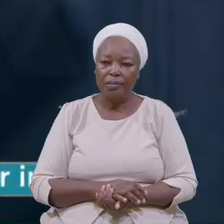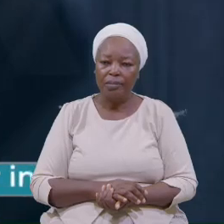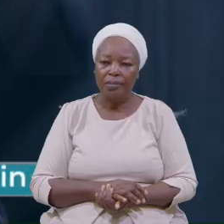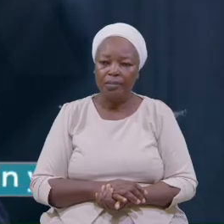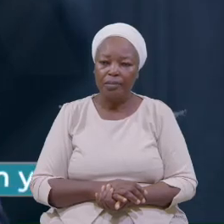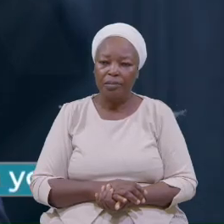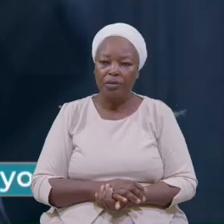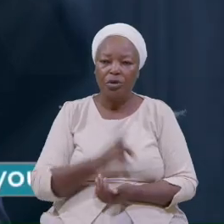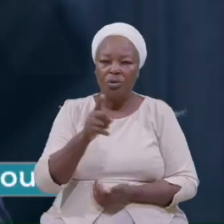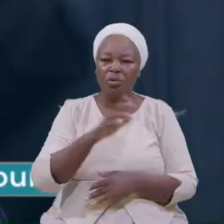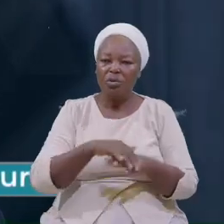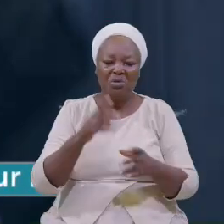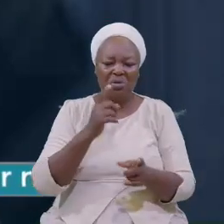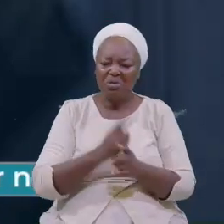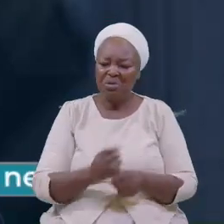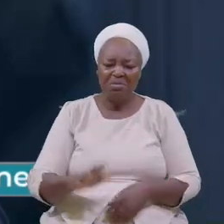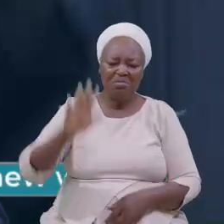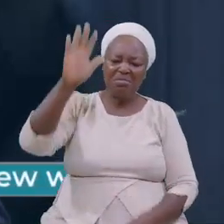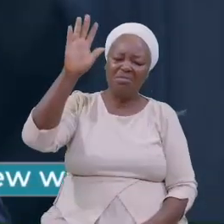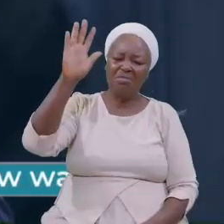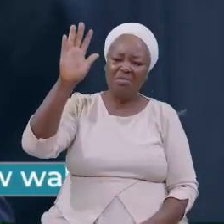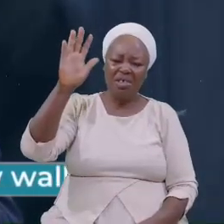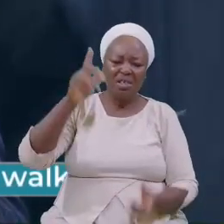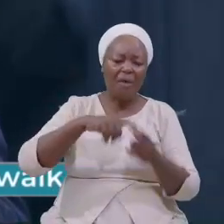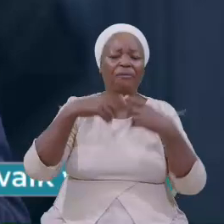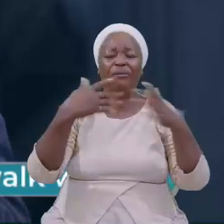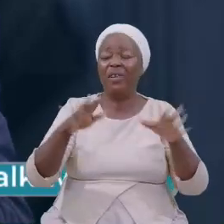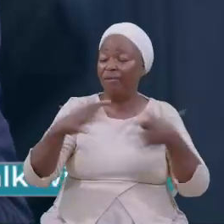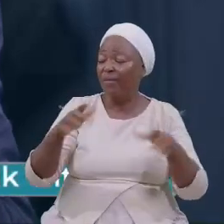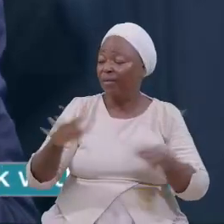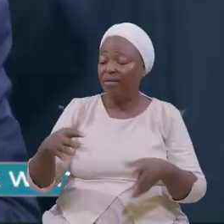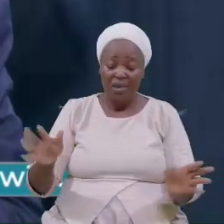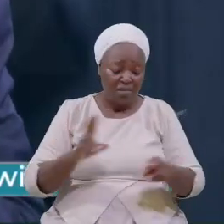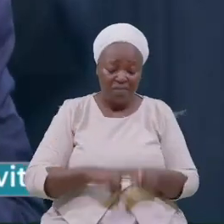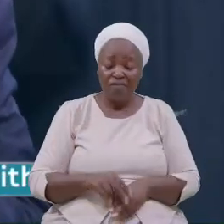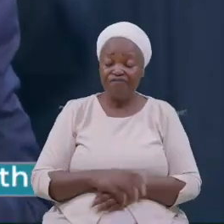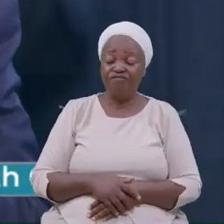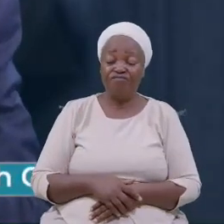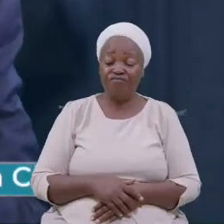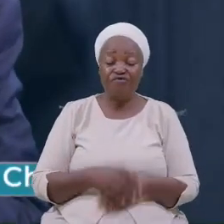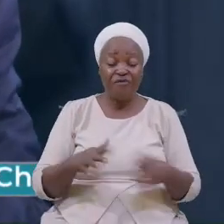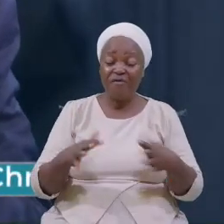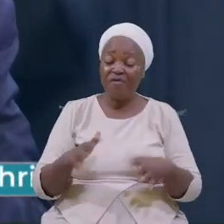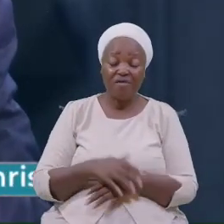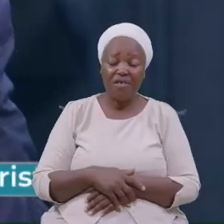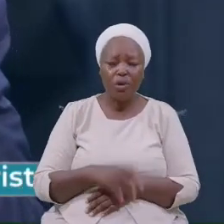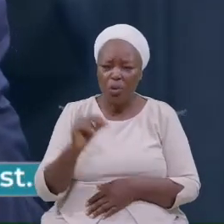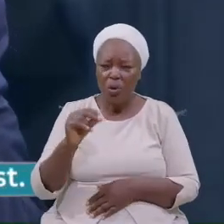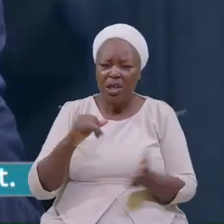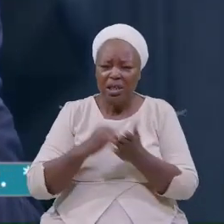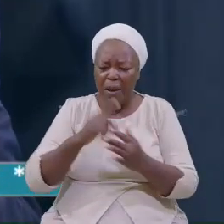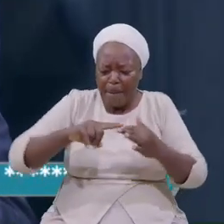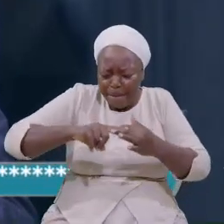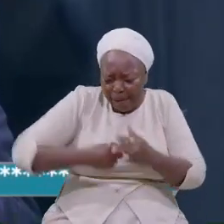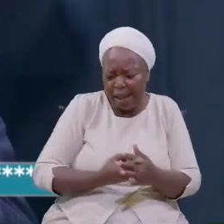You don't just raise up your hand and you say it is finished. No, it is not finished. It is the beginning of having